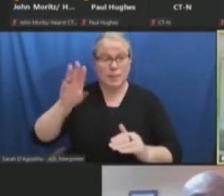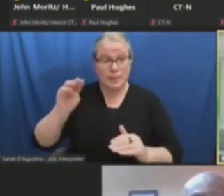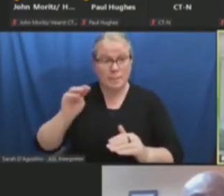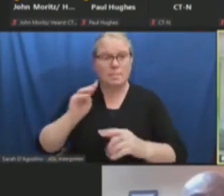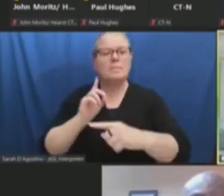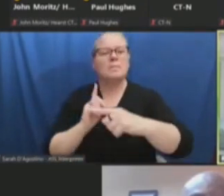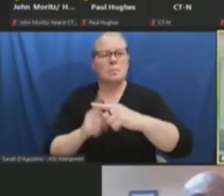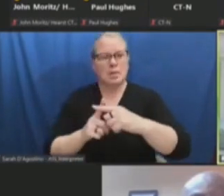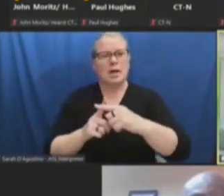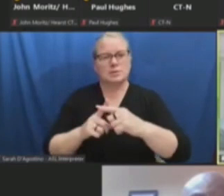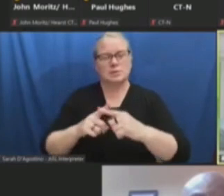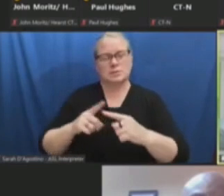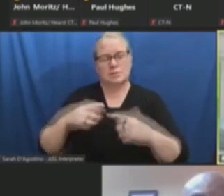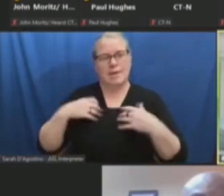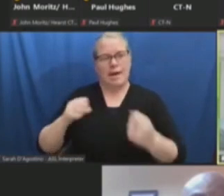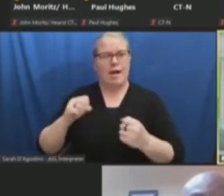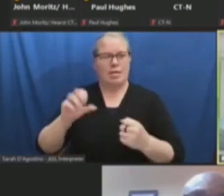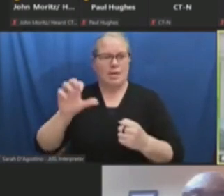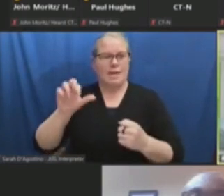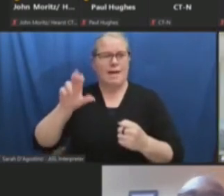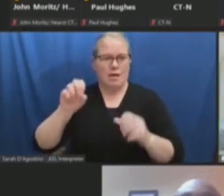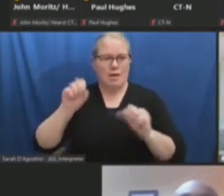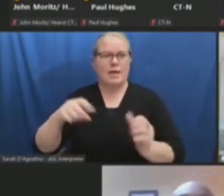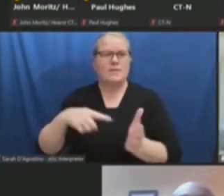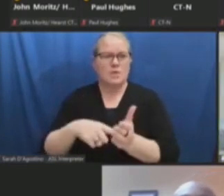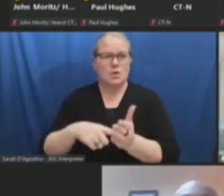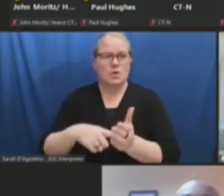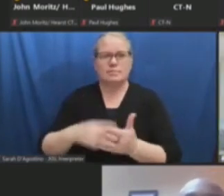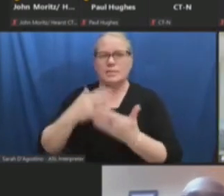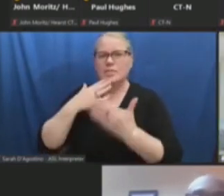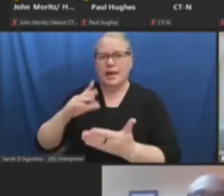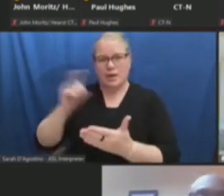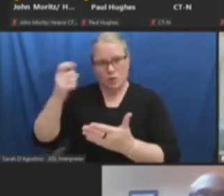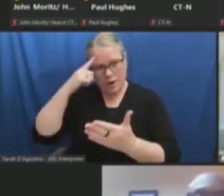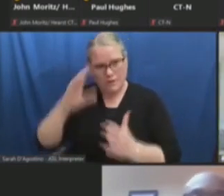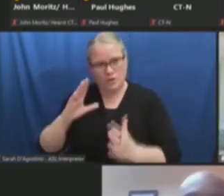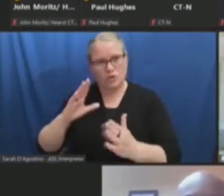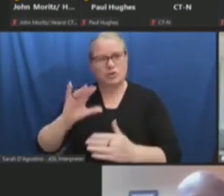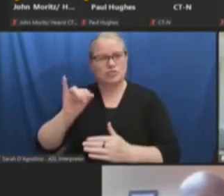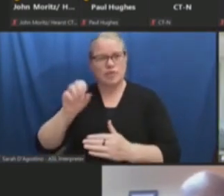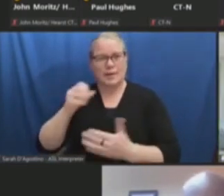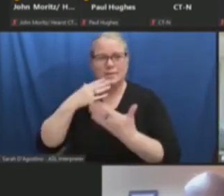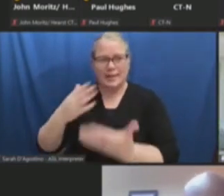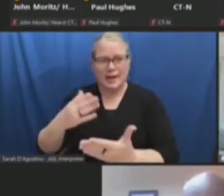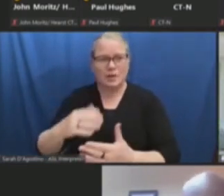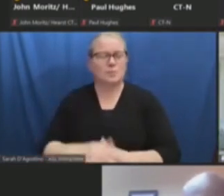able to afford the health care. Governor, thank you. And James, thank you. You're quite welcome.